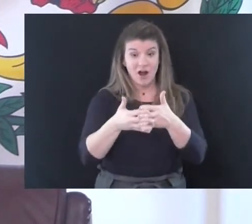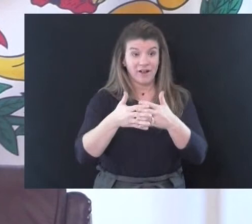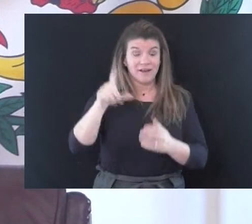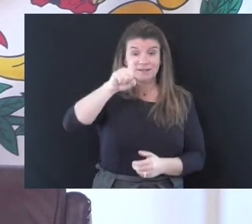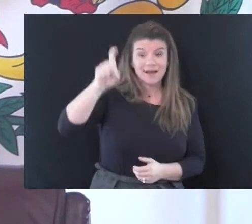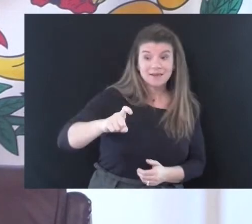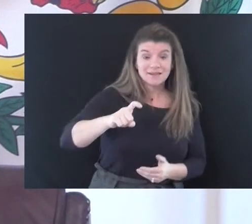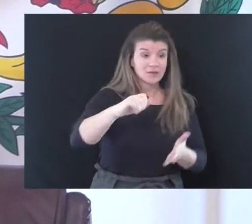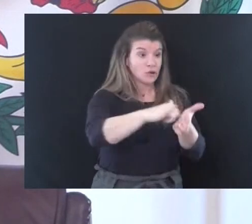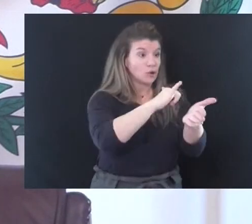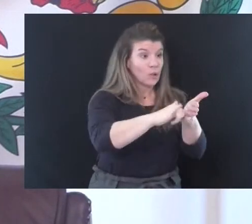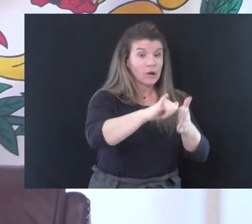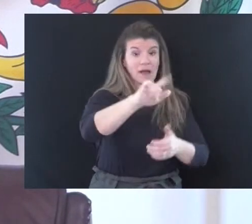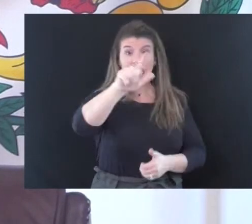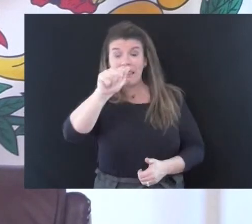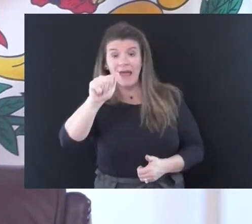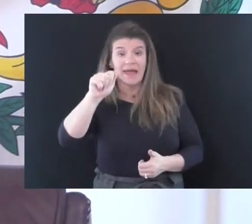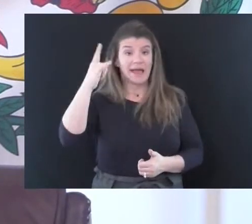or Los Angeles,